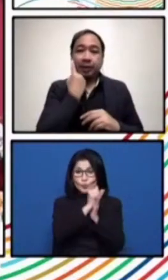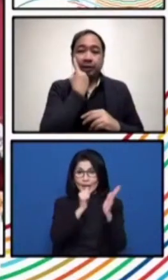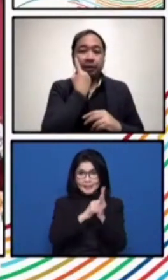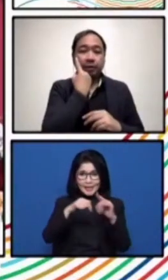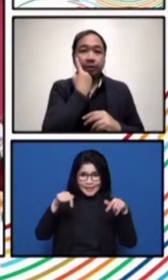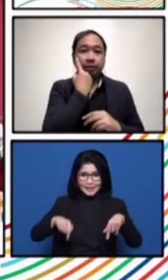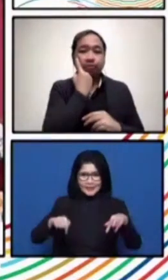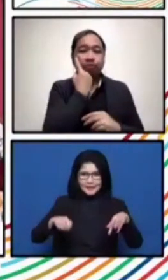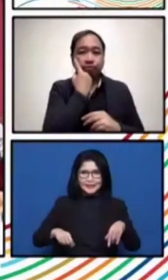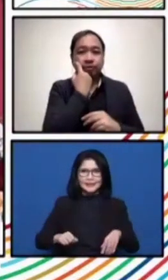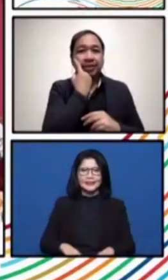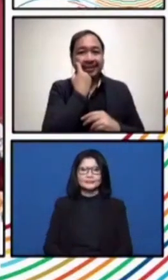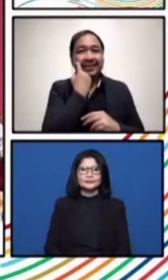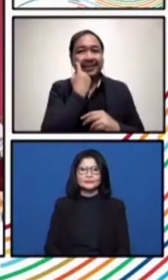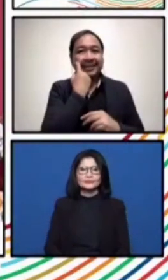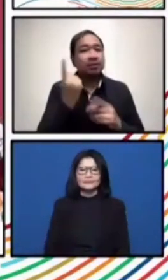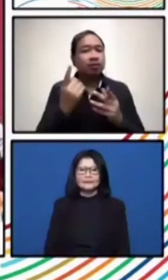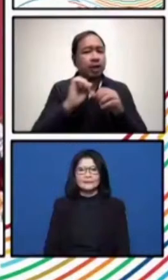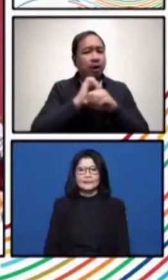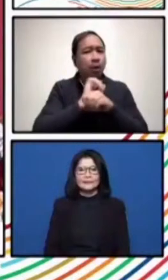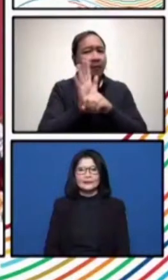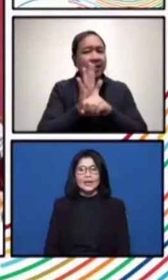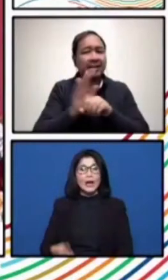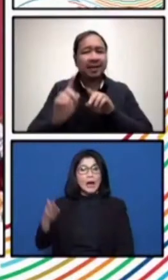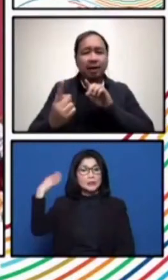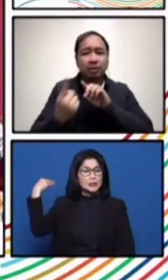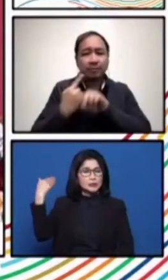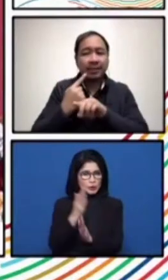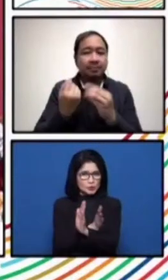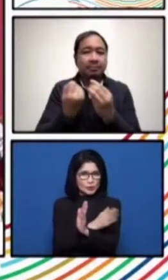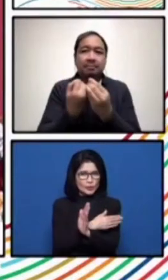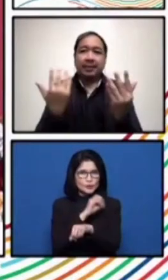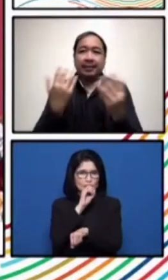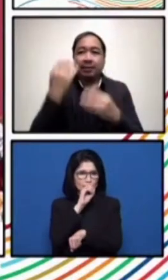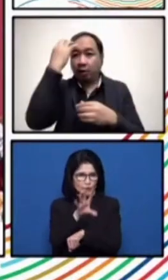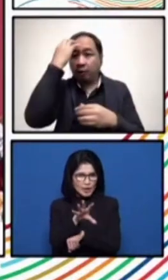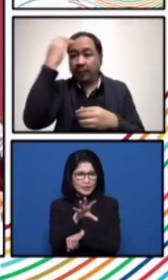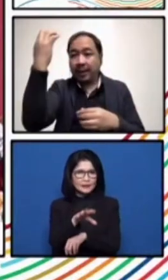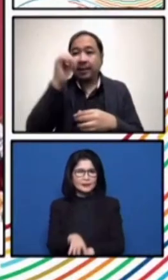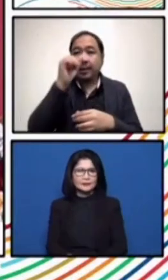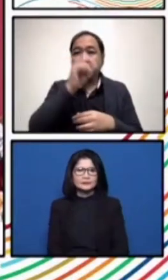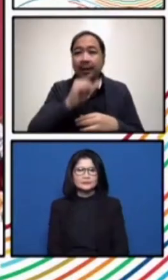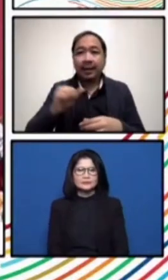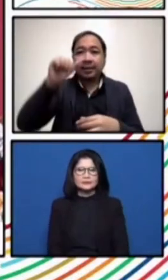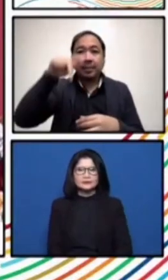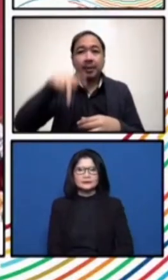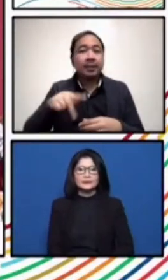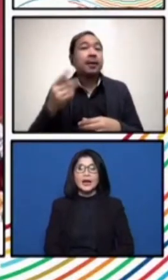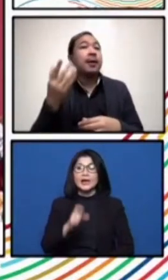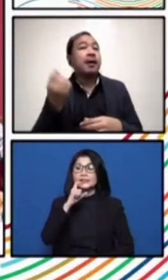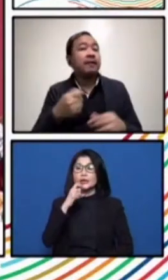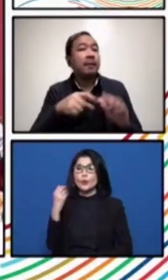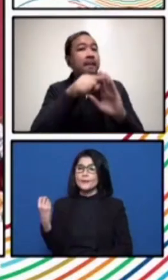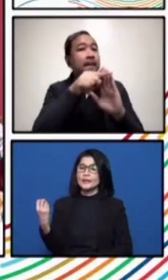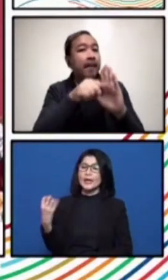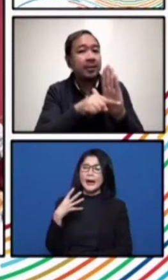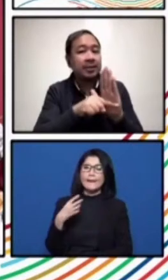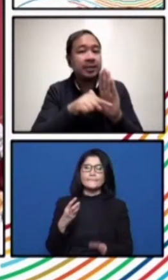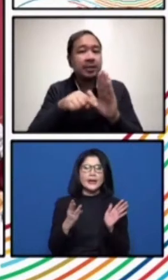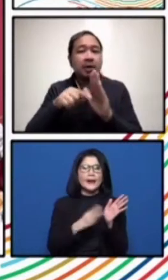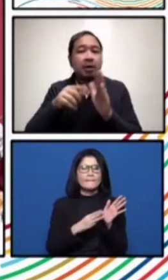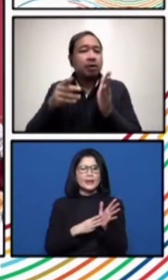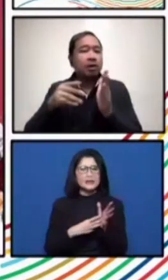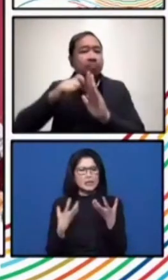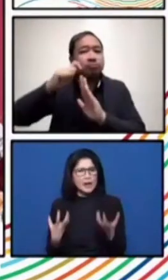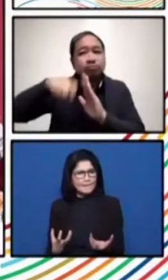response to the covid-19 crisis many governments in Asia and Pacific introduced policy and program actions to meet the increased needs of persons with